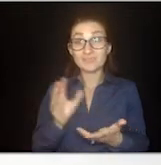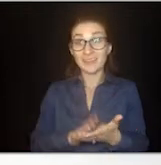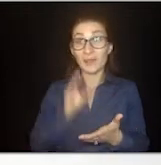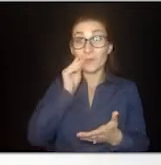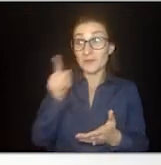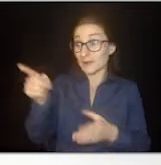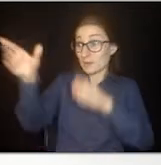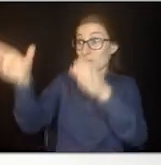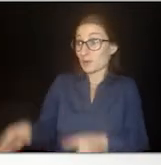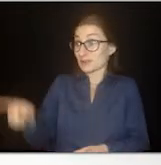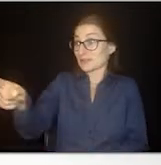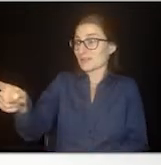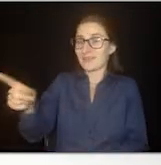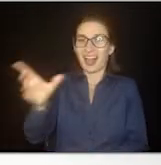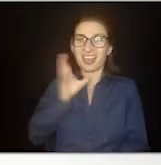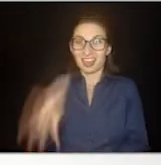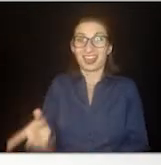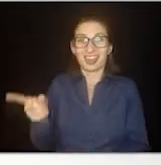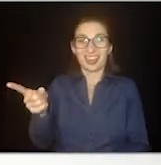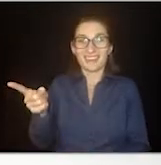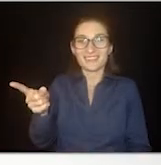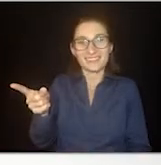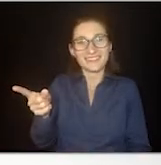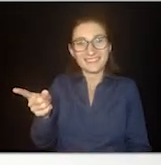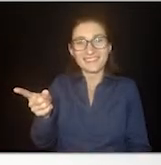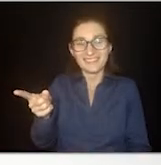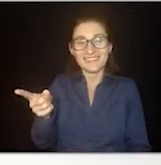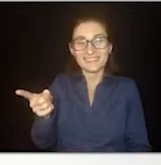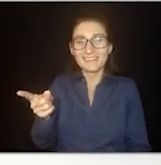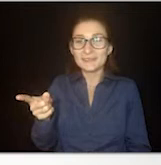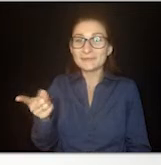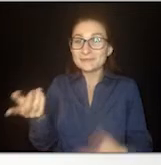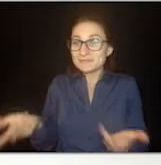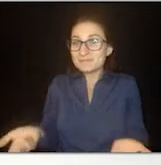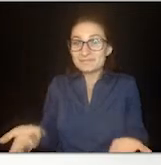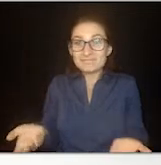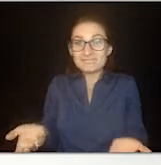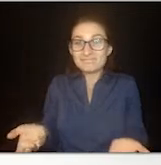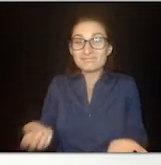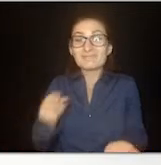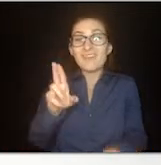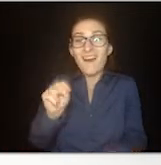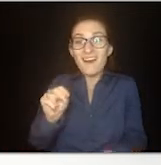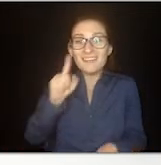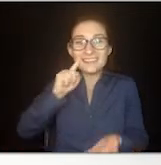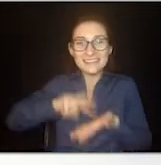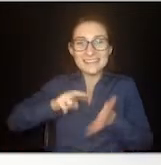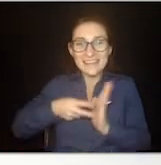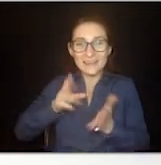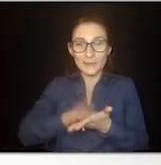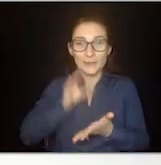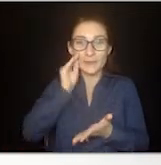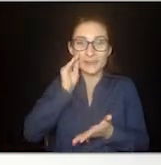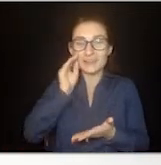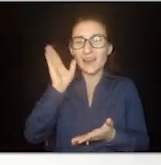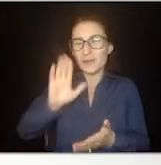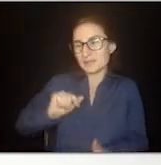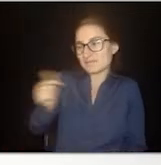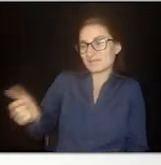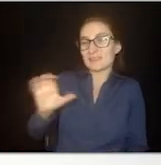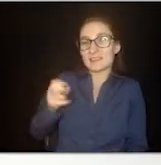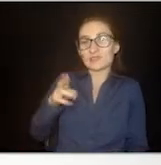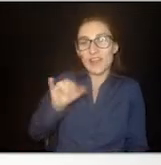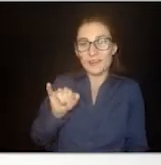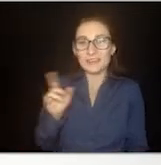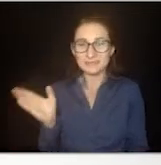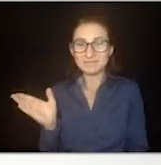I learned that I don't like that person that keeps giving this stuff to me. I have unintended learning. So I'm going to turn it over to